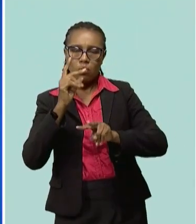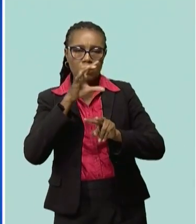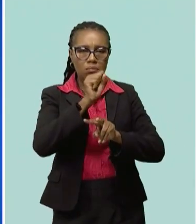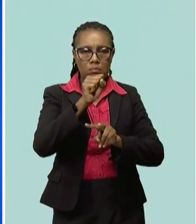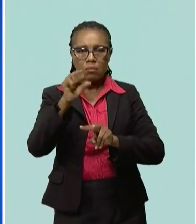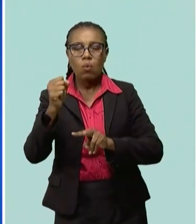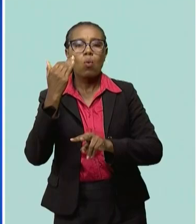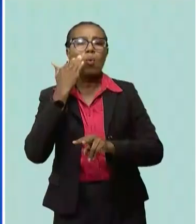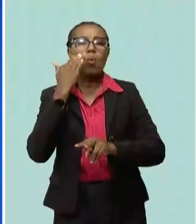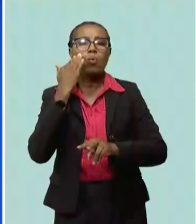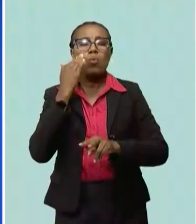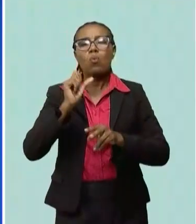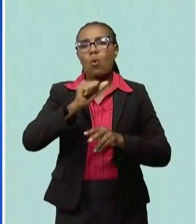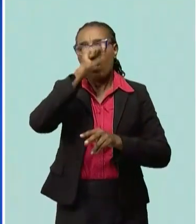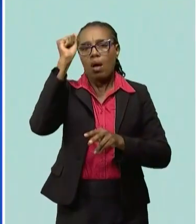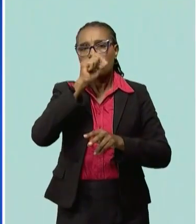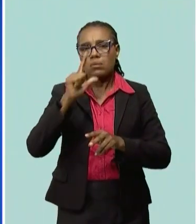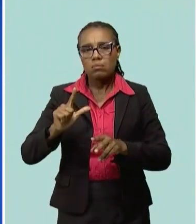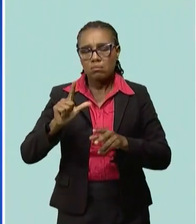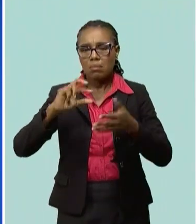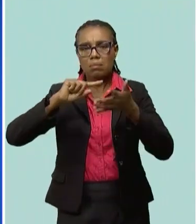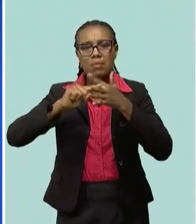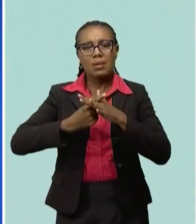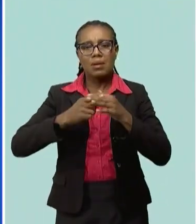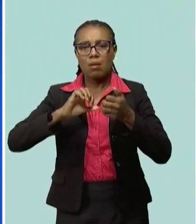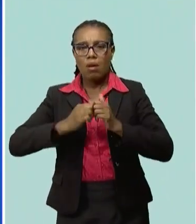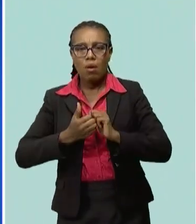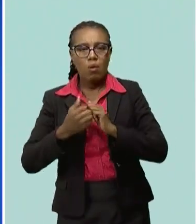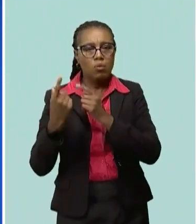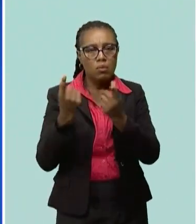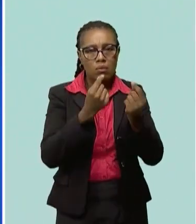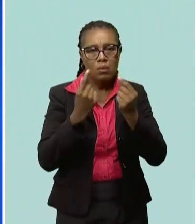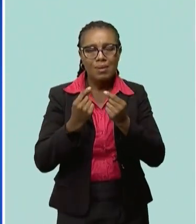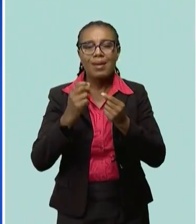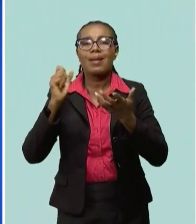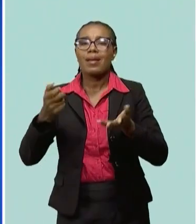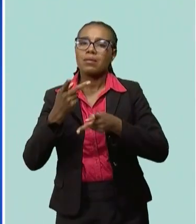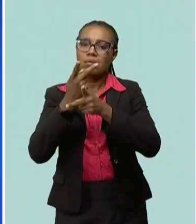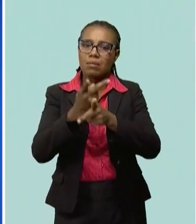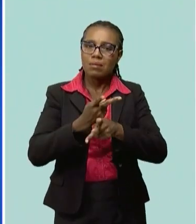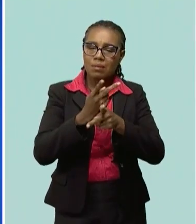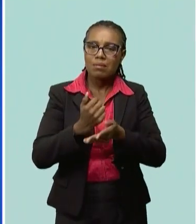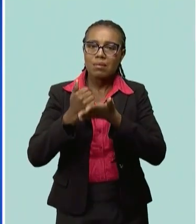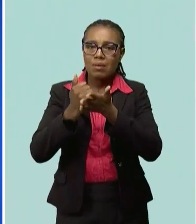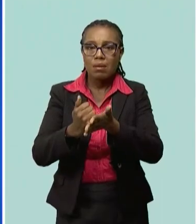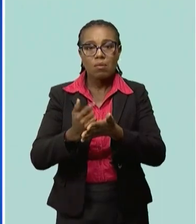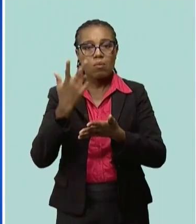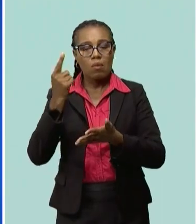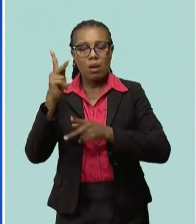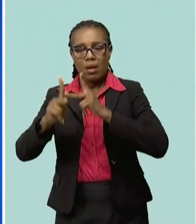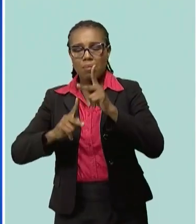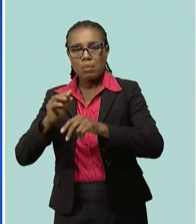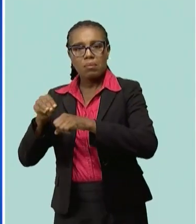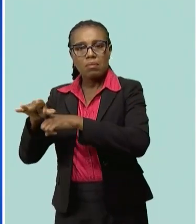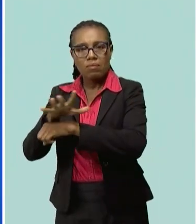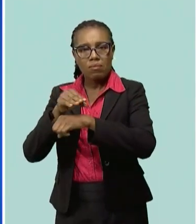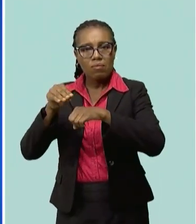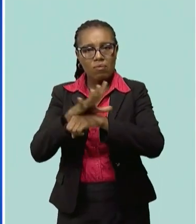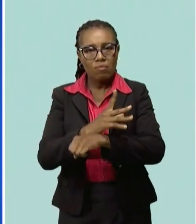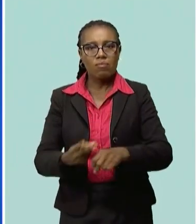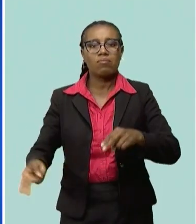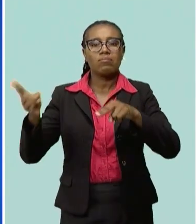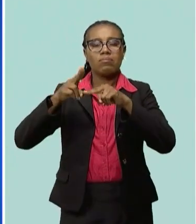the individuals have adequate care, as the situation is affecting more and more people. Dementia